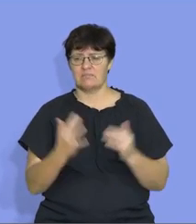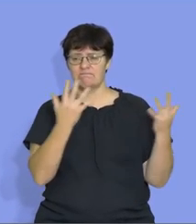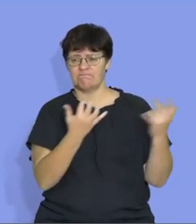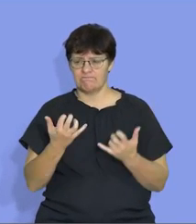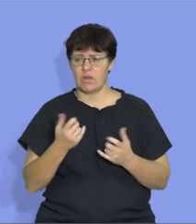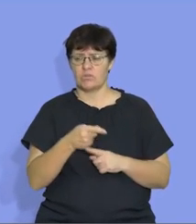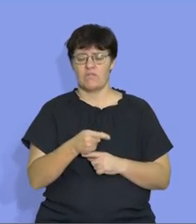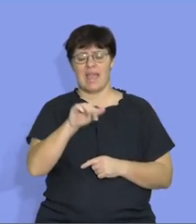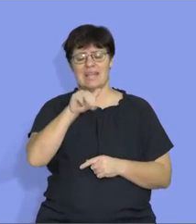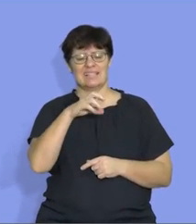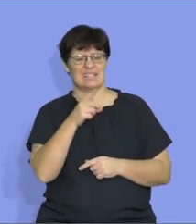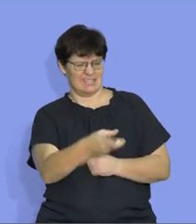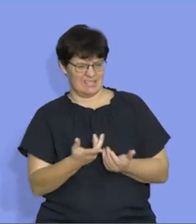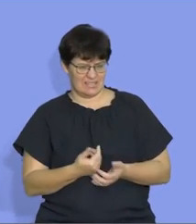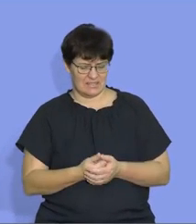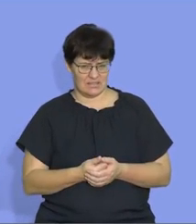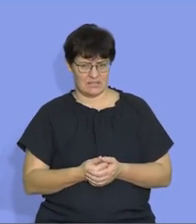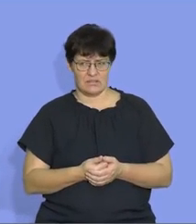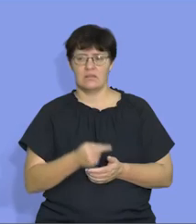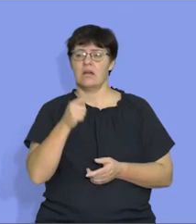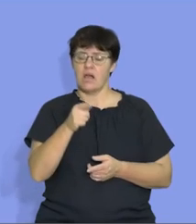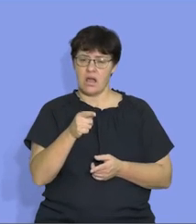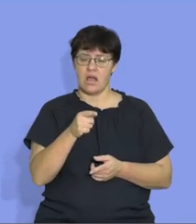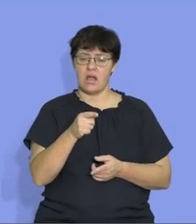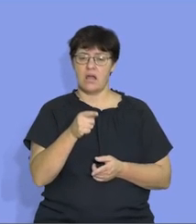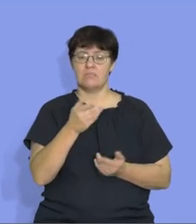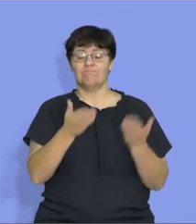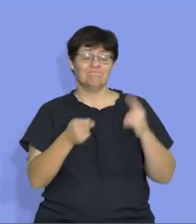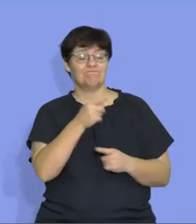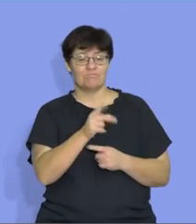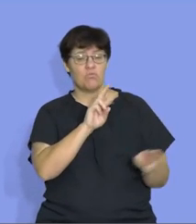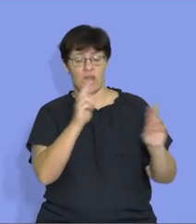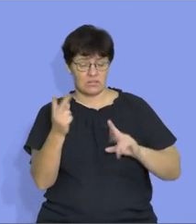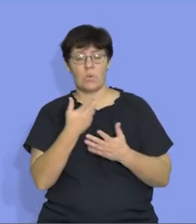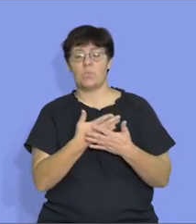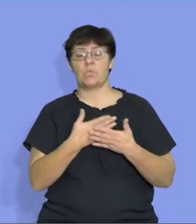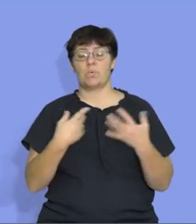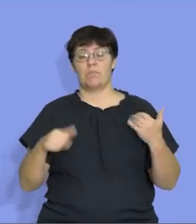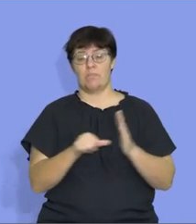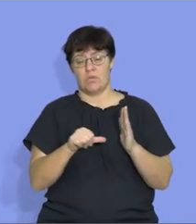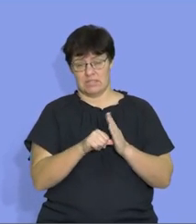concentration of the acid. Now, the stoichiometric ratio in which they react is very, very important. It